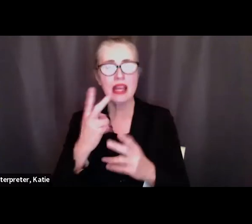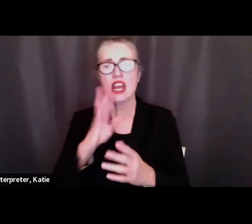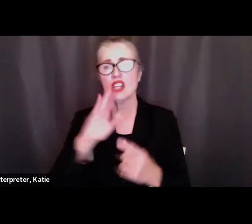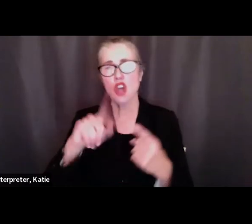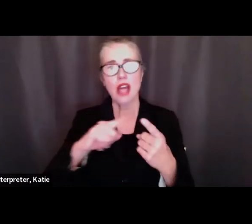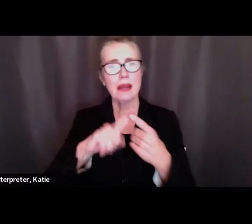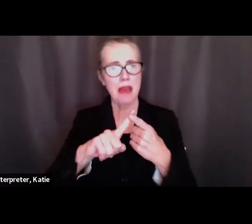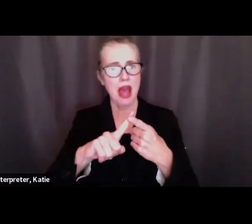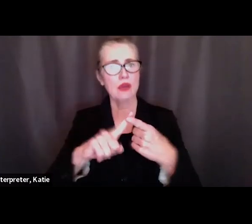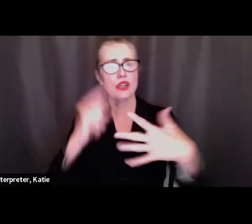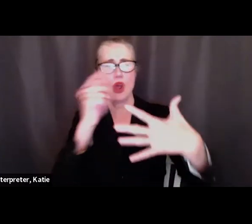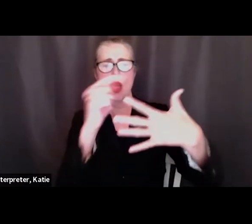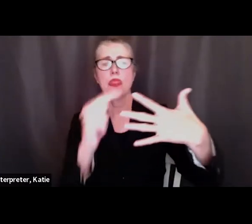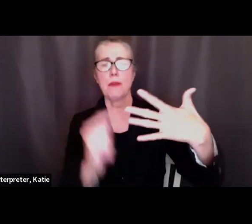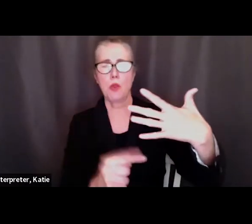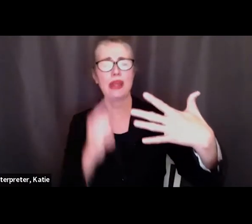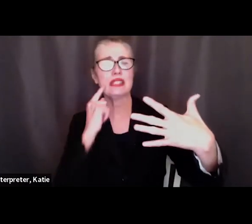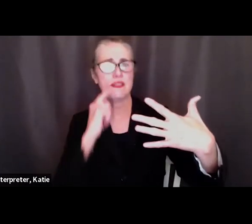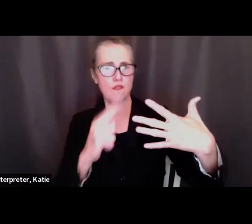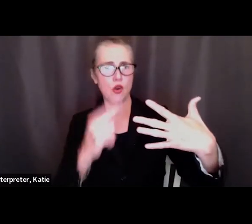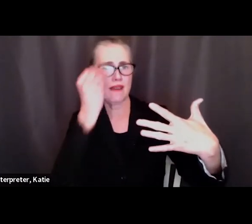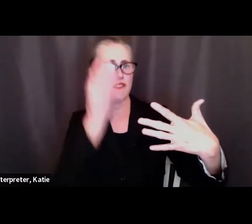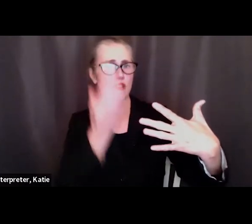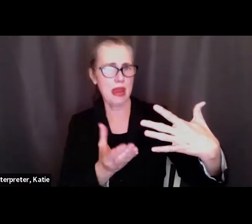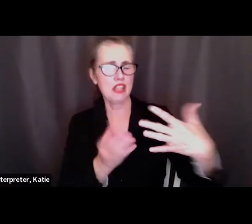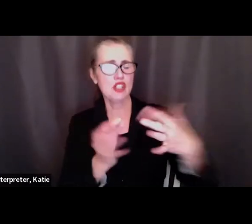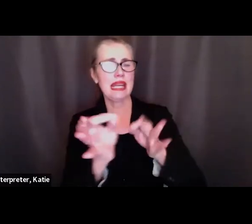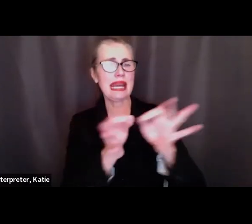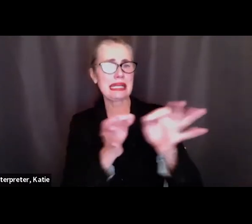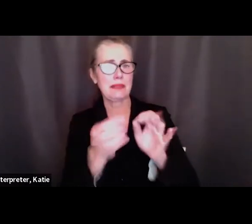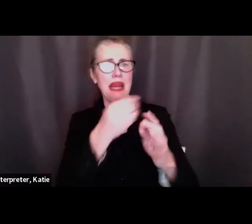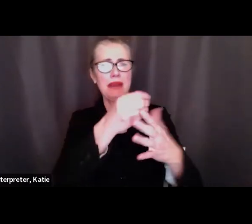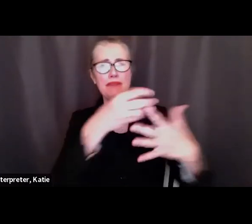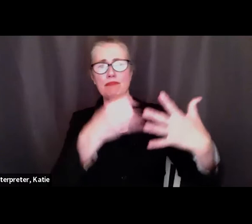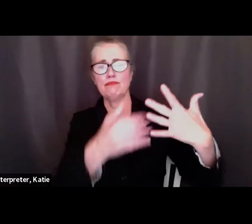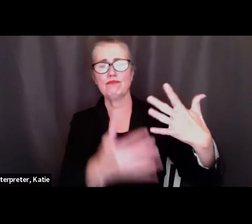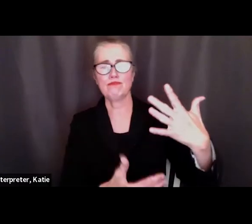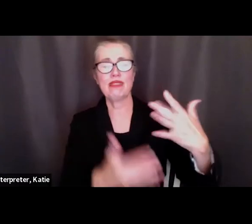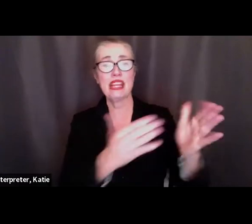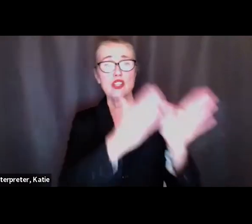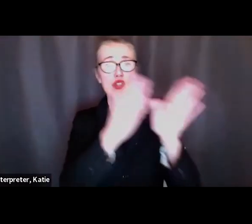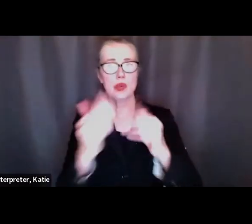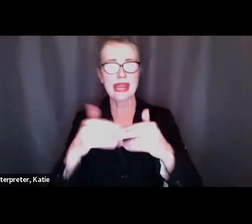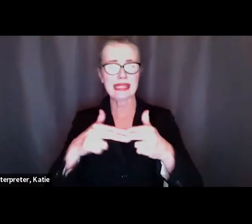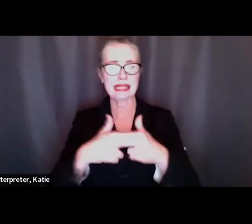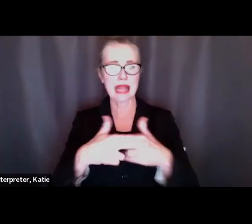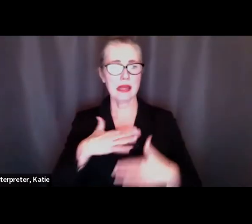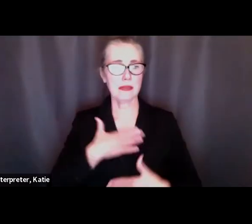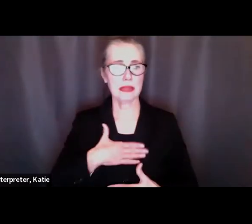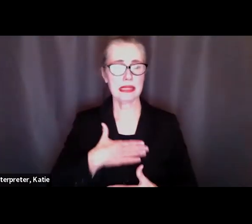there and then we'll go ahead and go through the remaining ones so next slide please